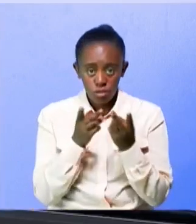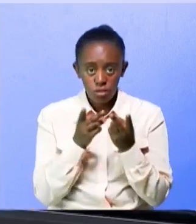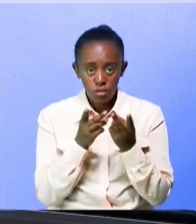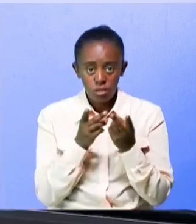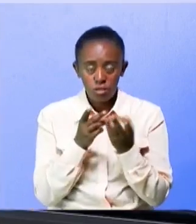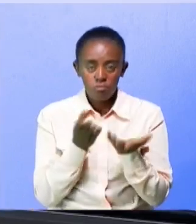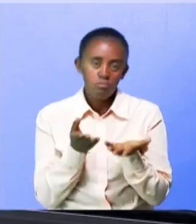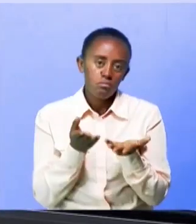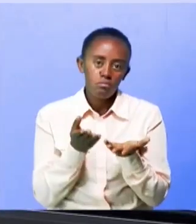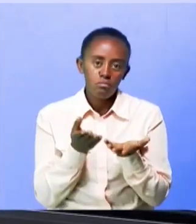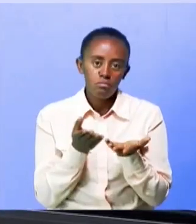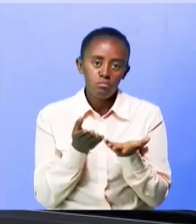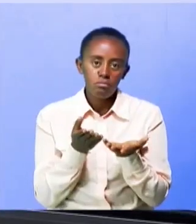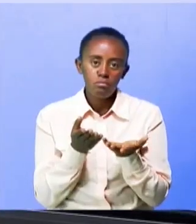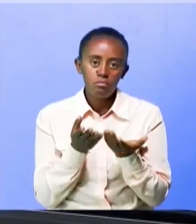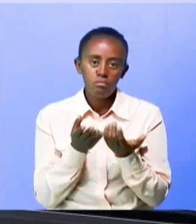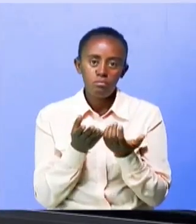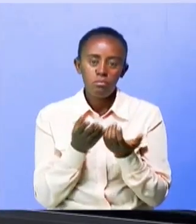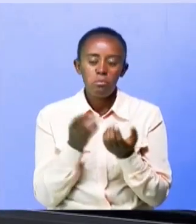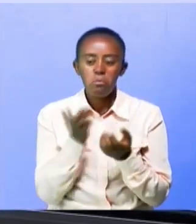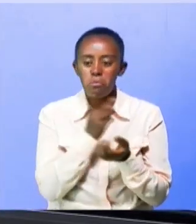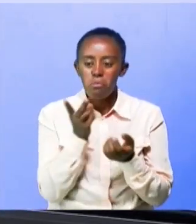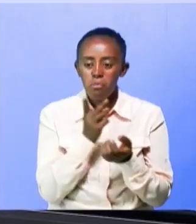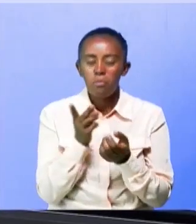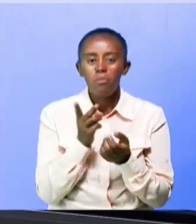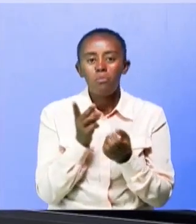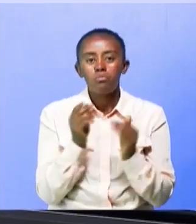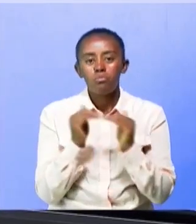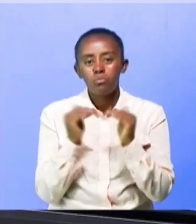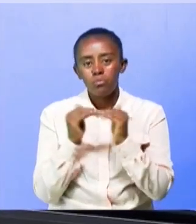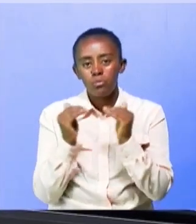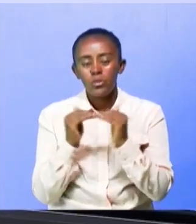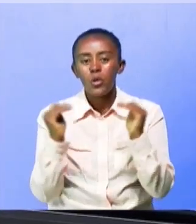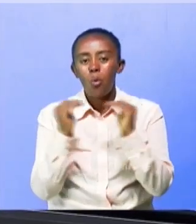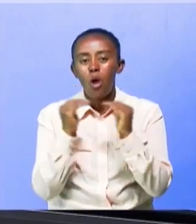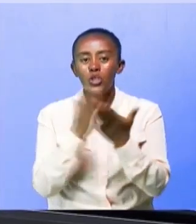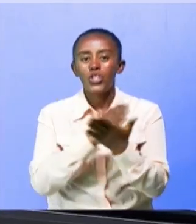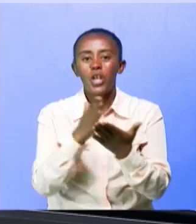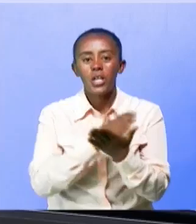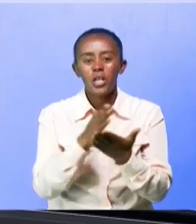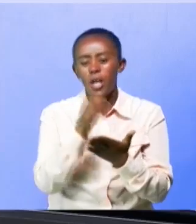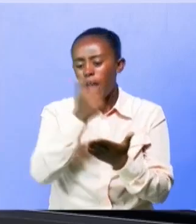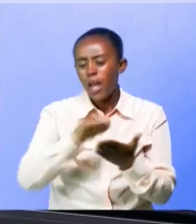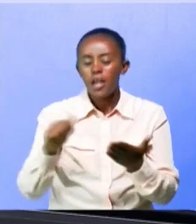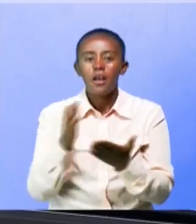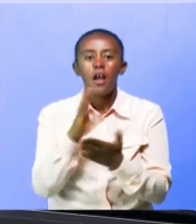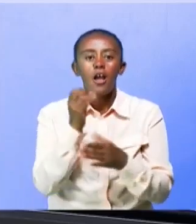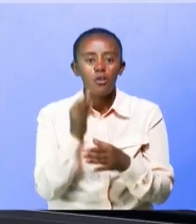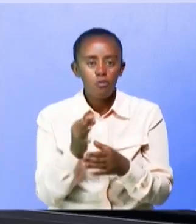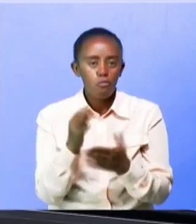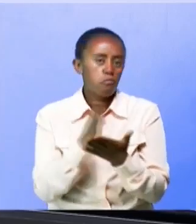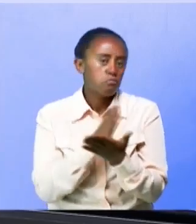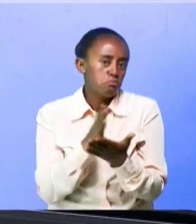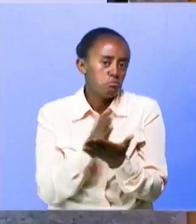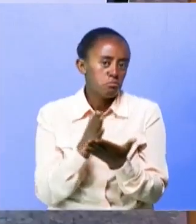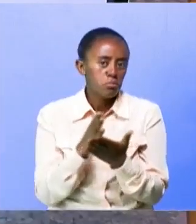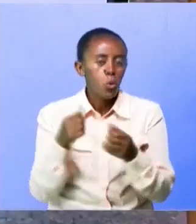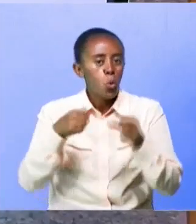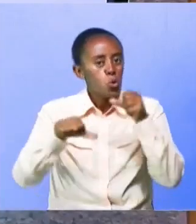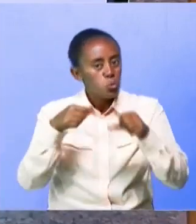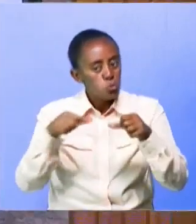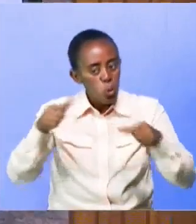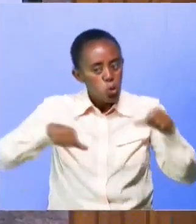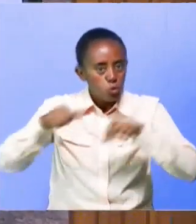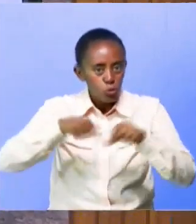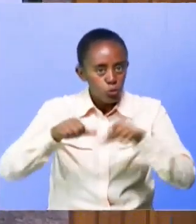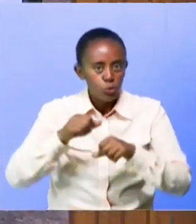making war or both genders to be equally shared. Any kind of activity or any kind of contribution that they do